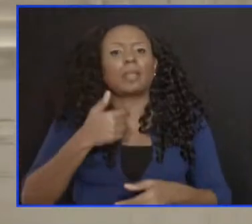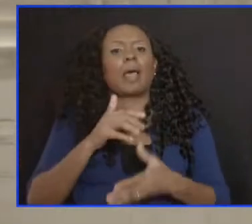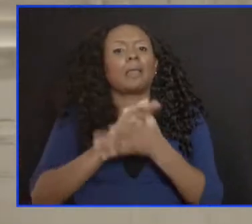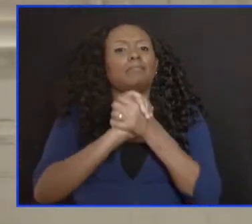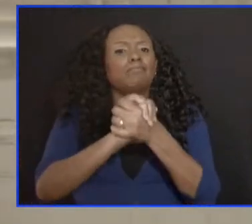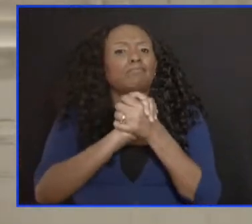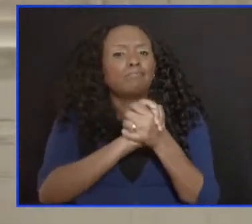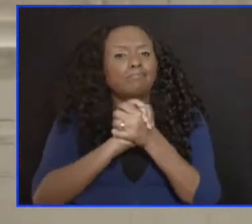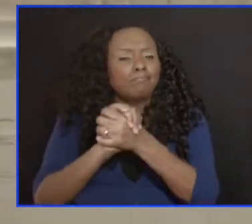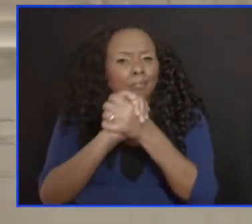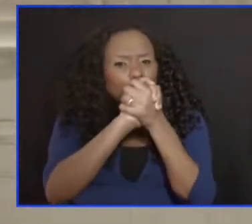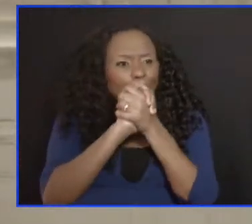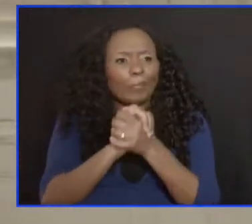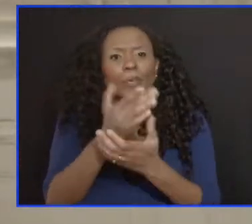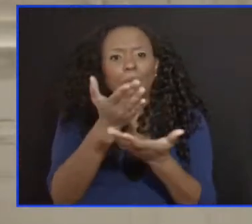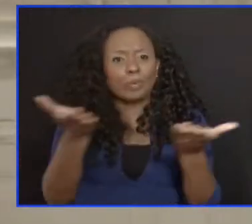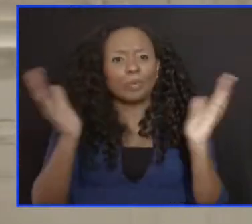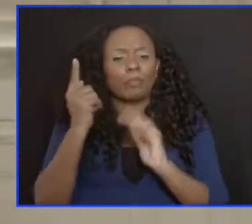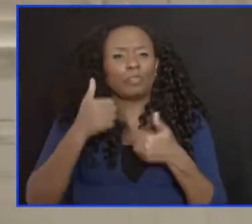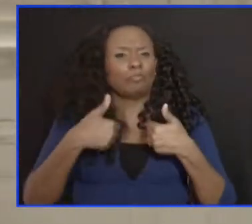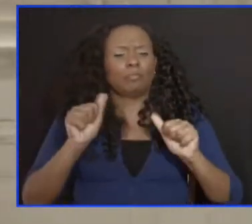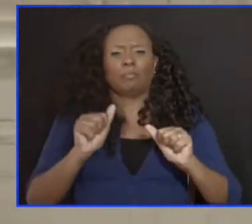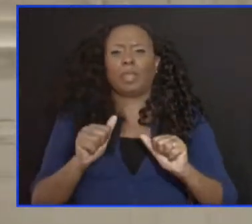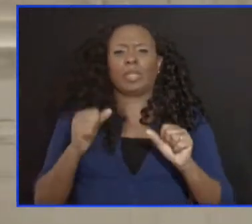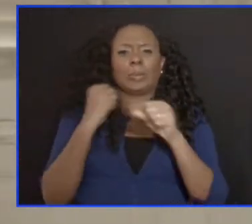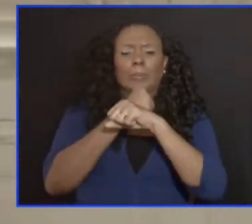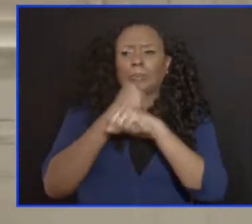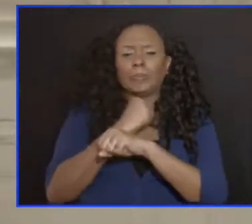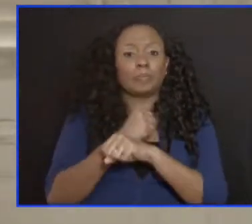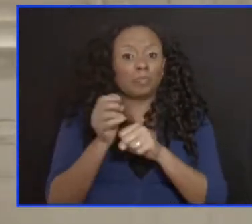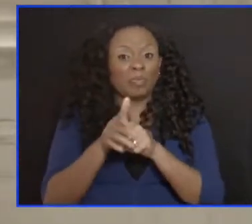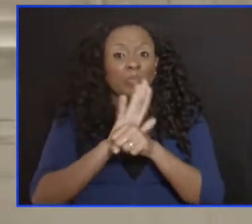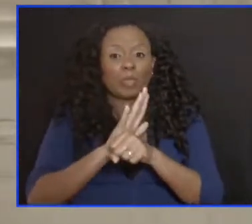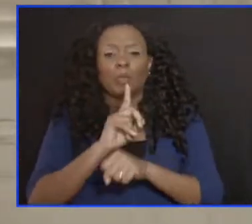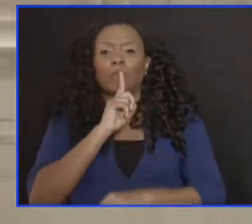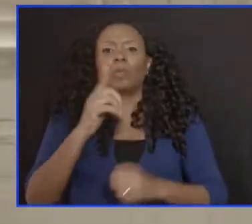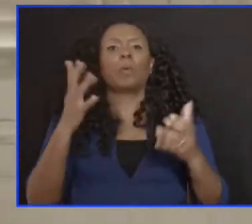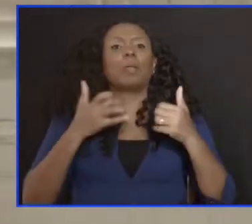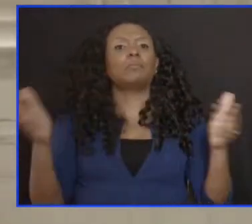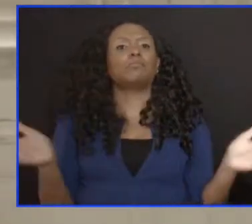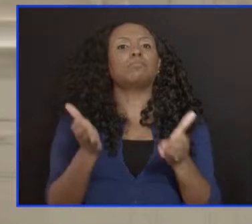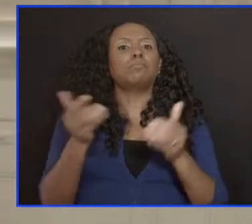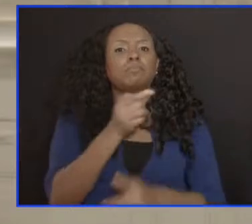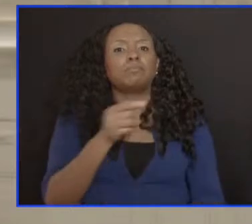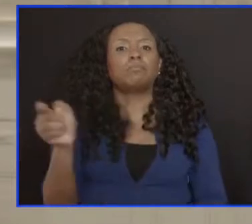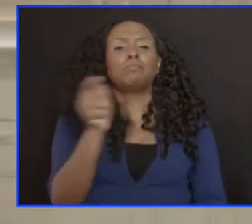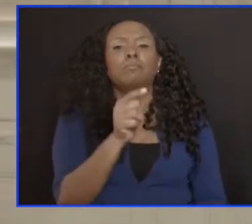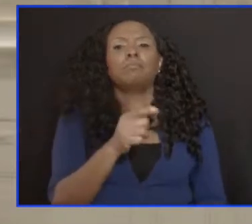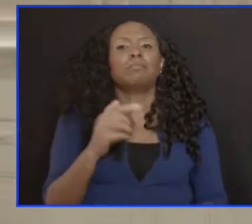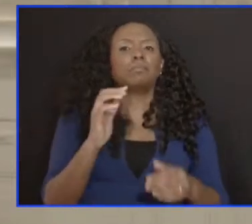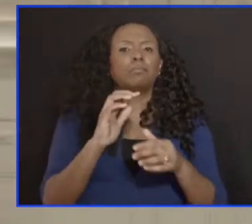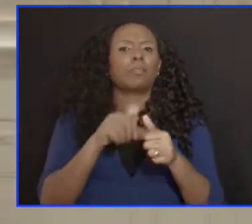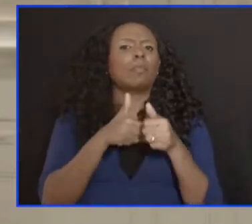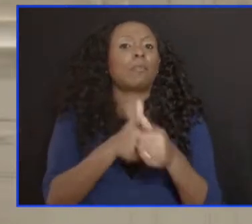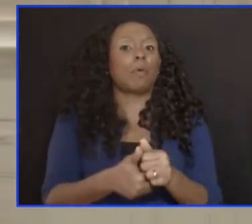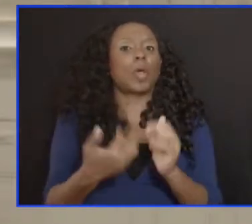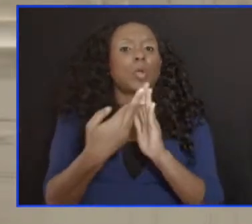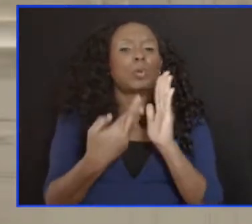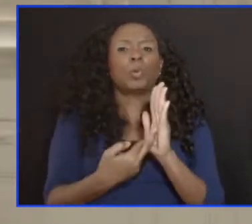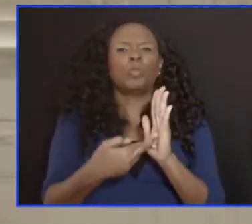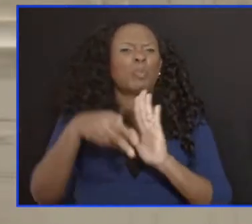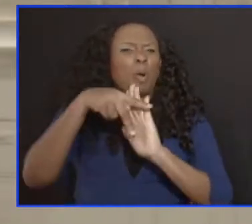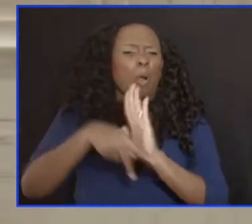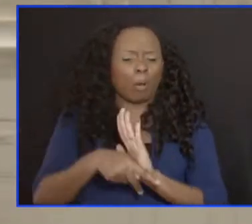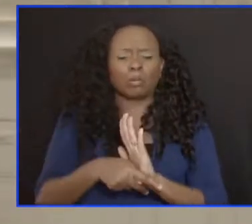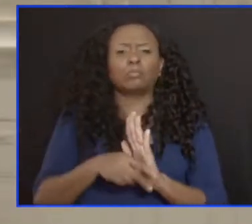for your efforts, certainly in the fight in the pandemic. And I really want to encourage you to continue to follow the protocols